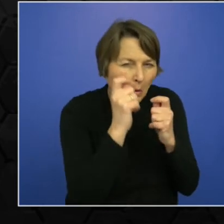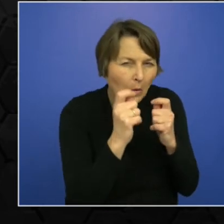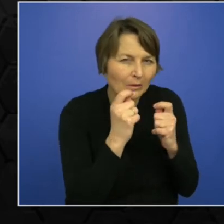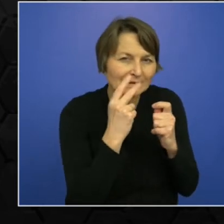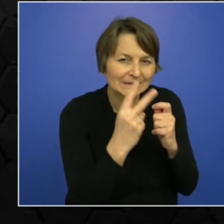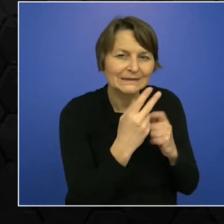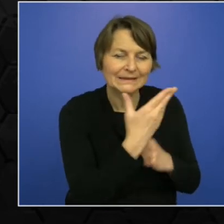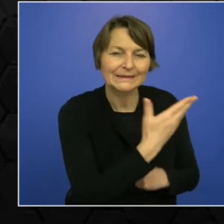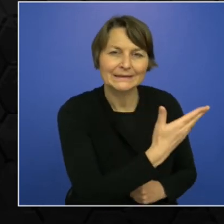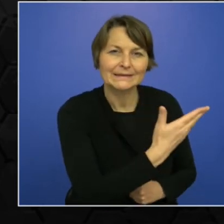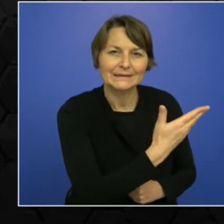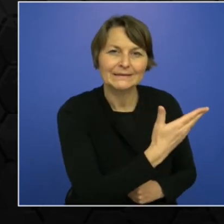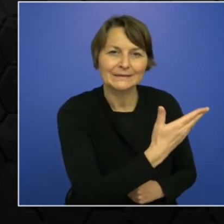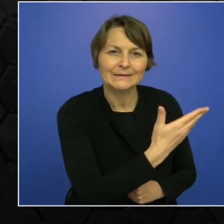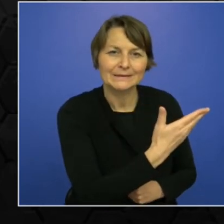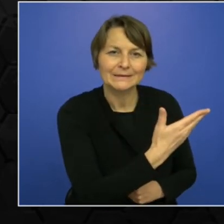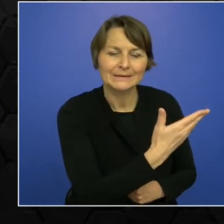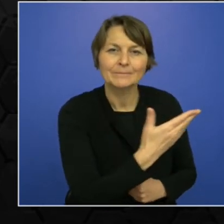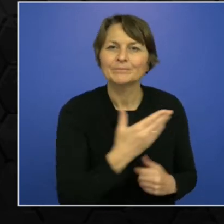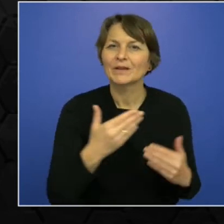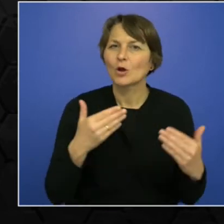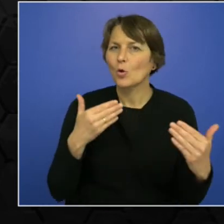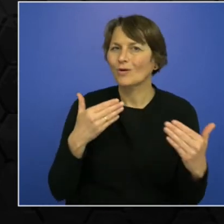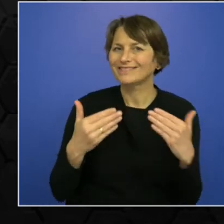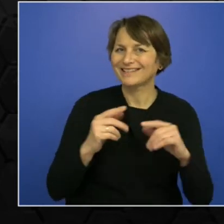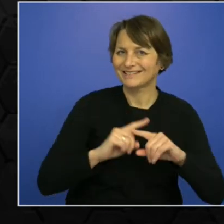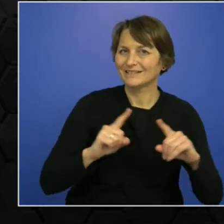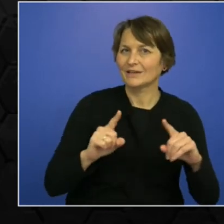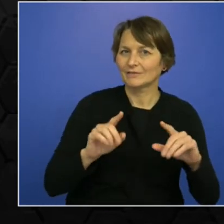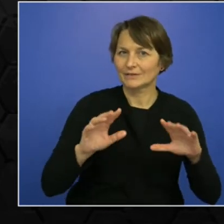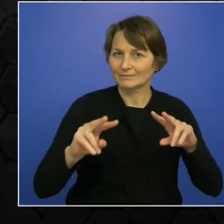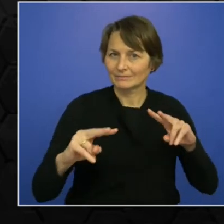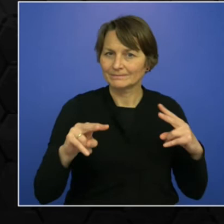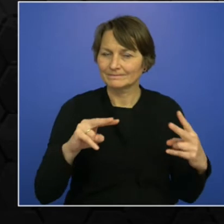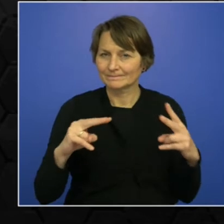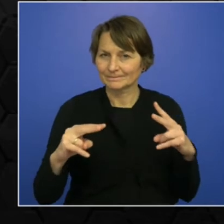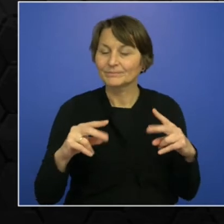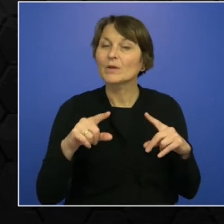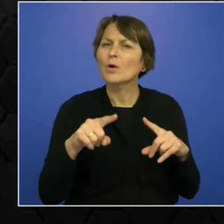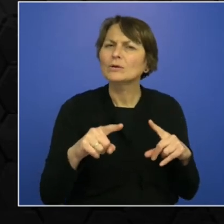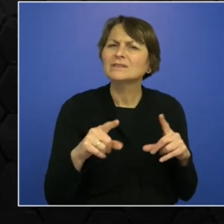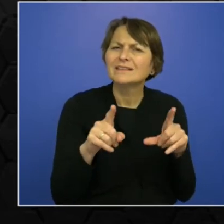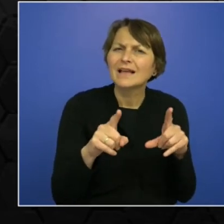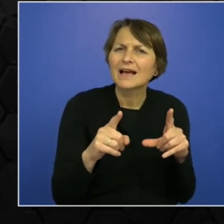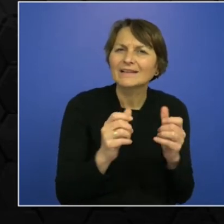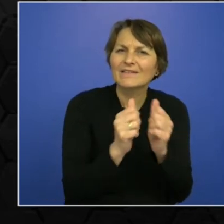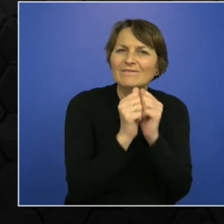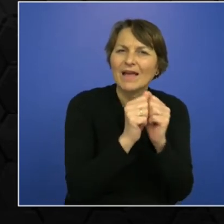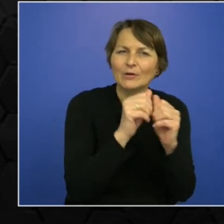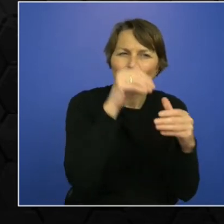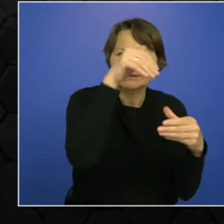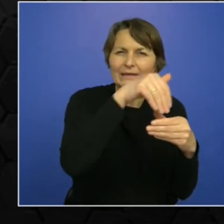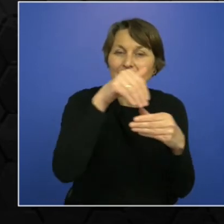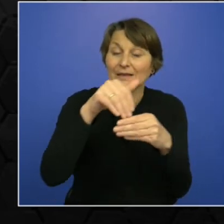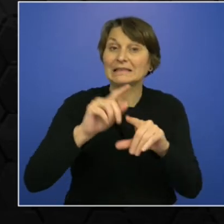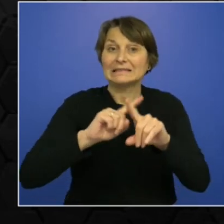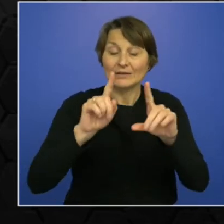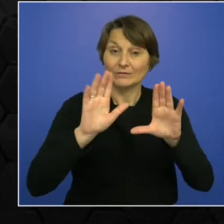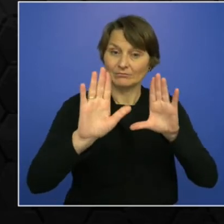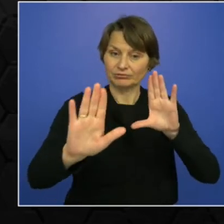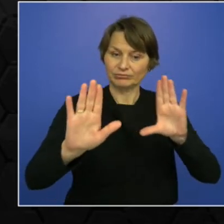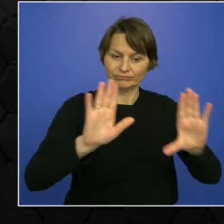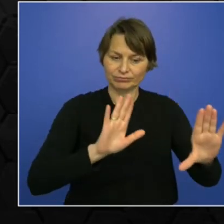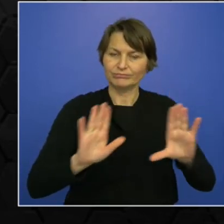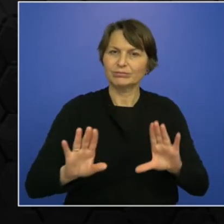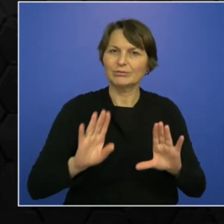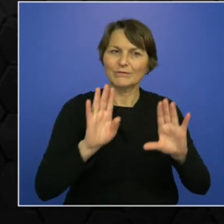the orientation is a bit different, and also the values of each of the axes is very different. So as we're